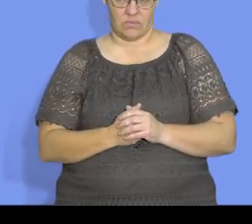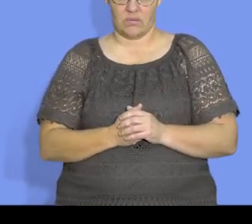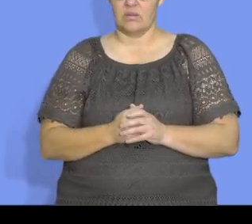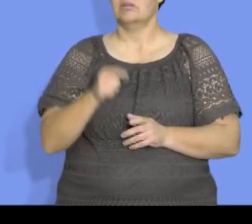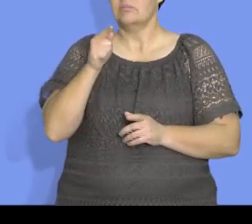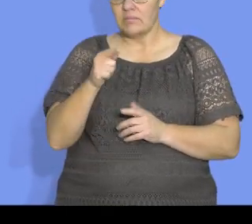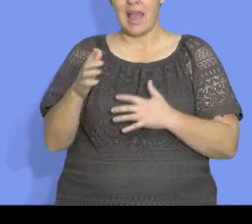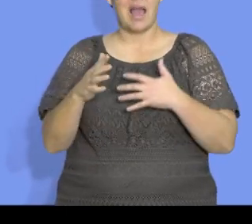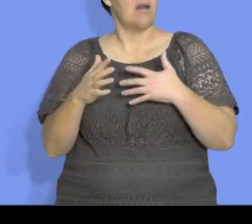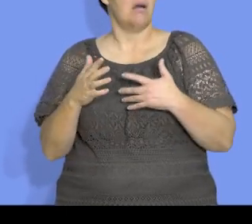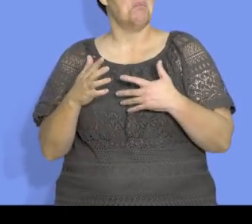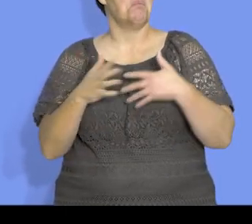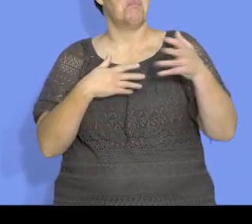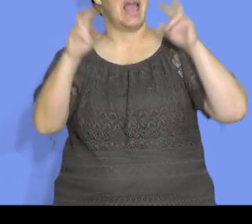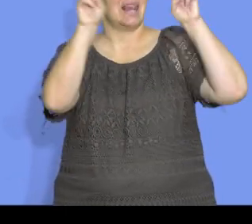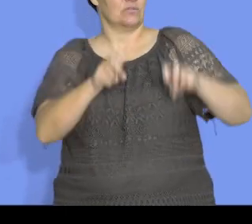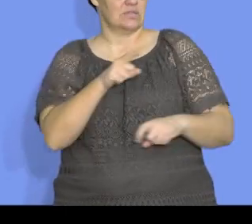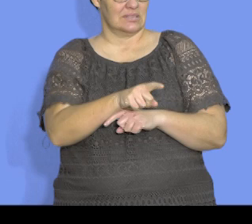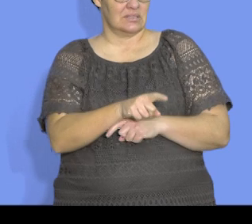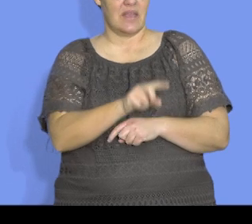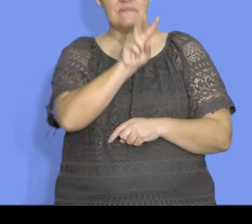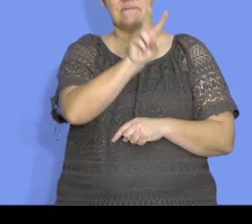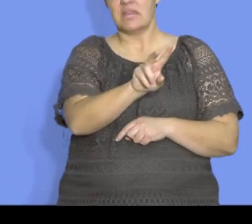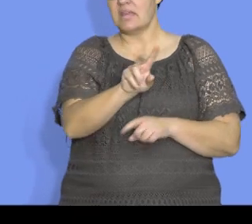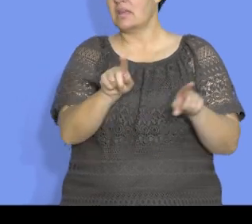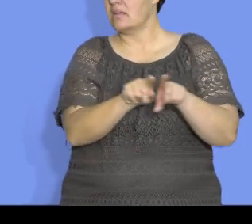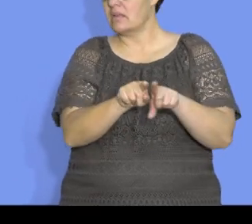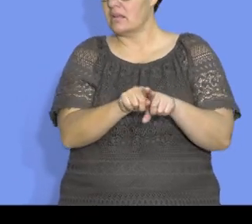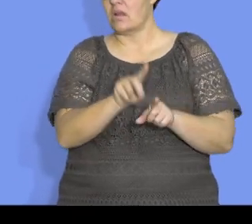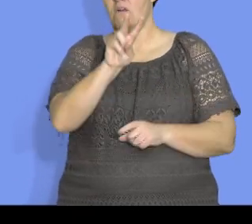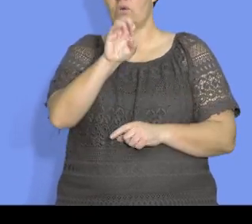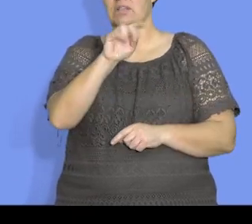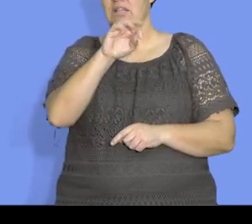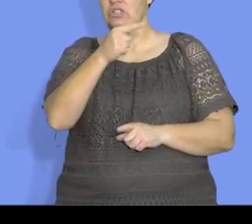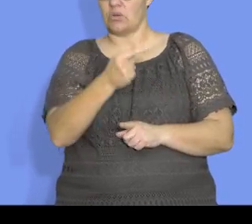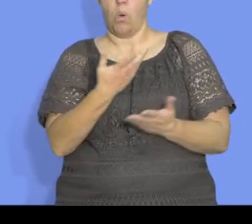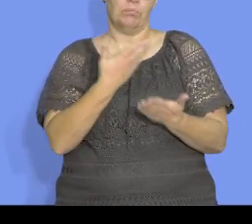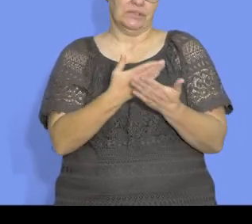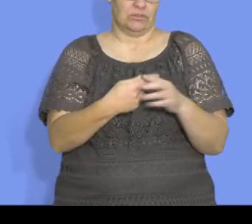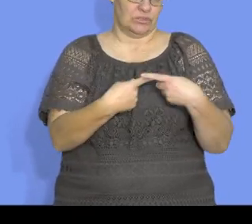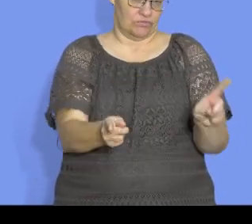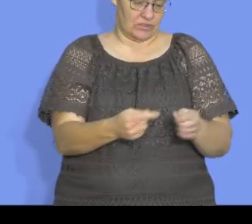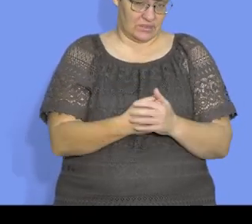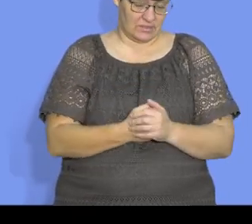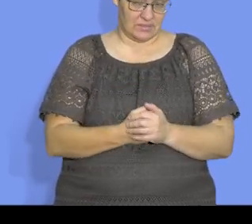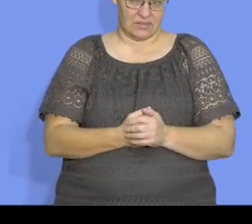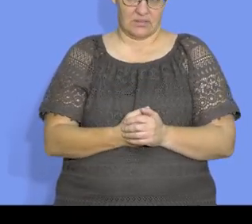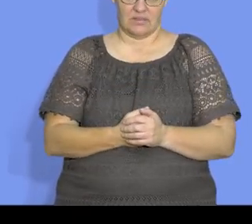dealing with electricity, where V is known as voltage or potential difference,